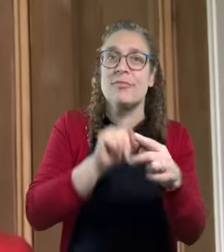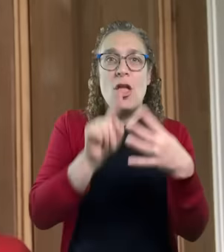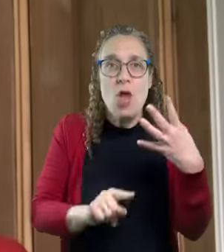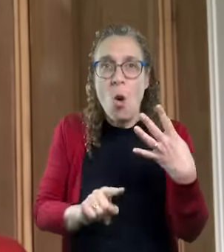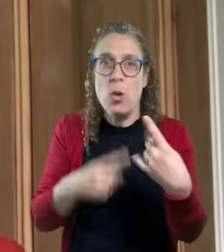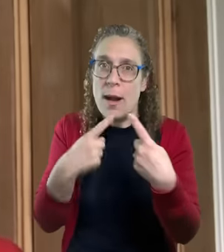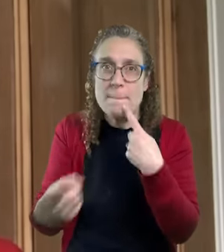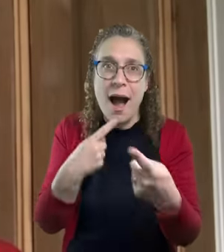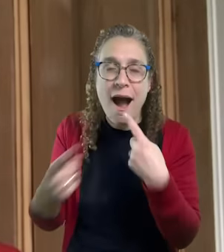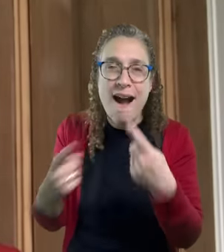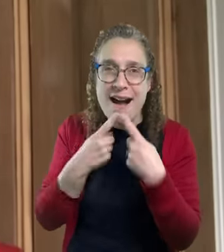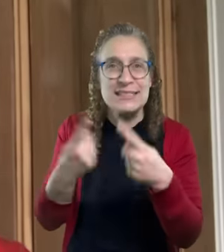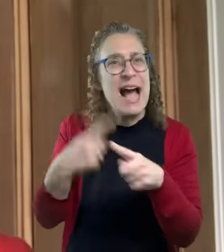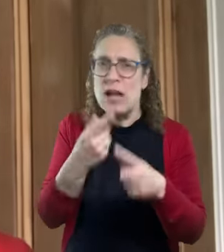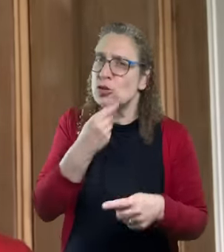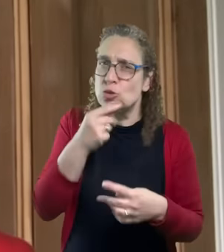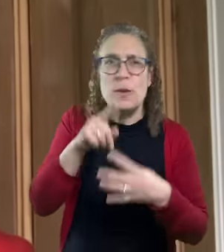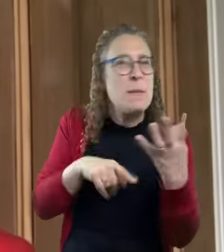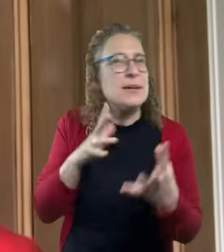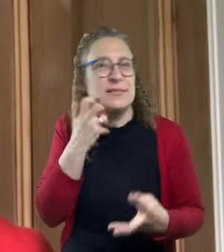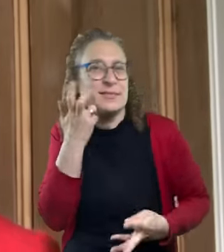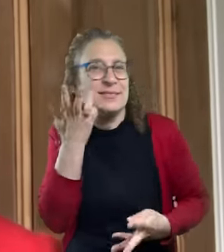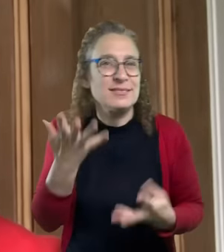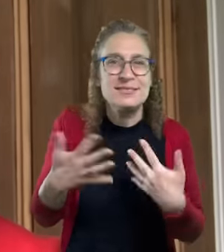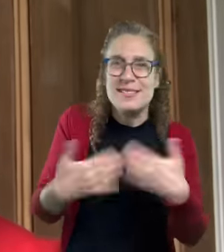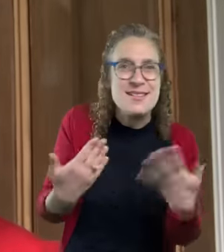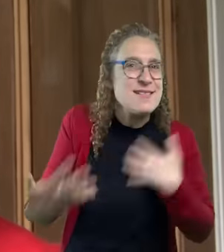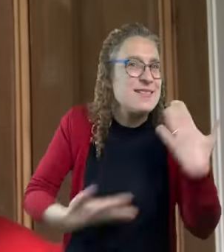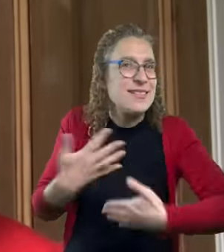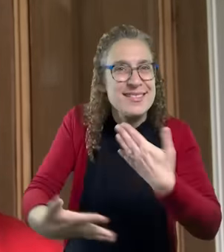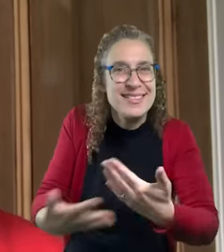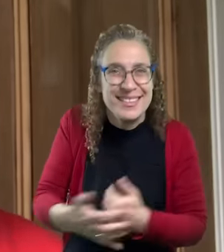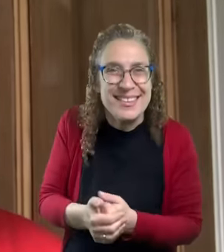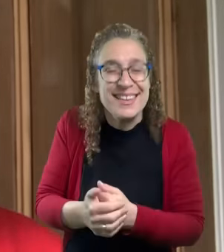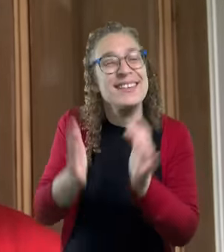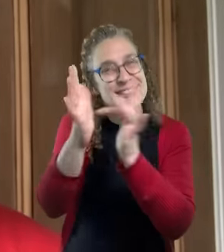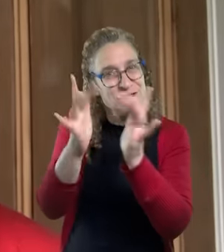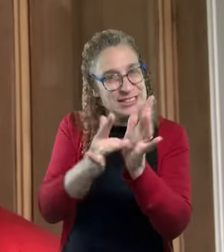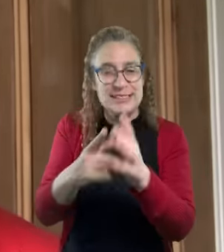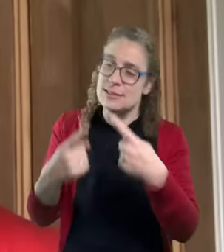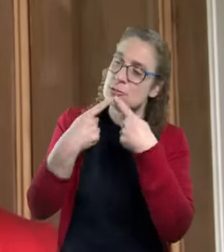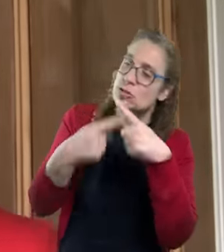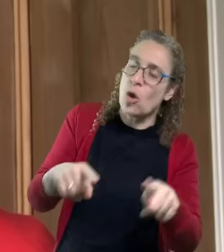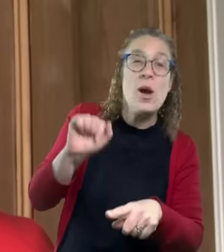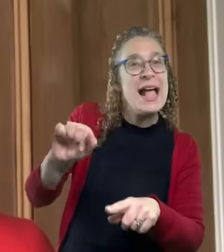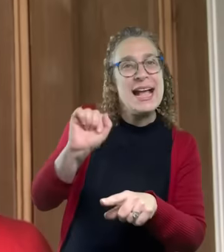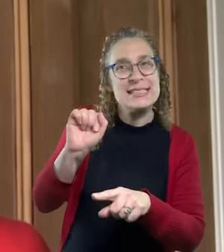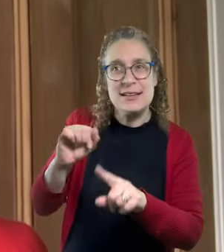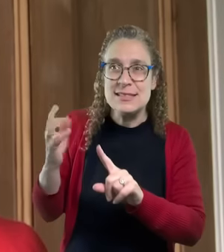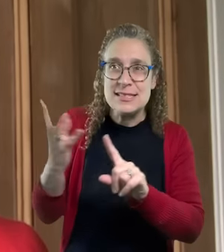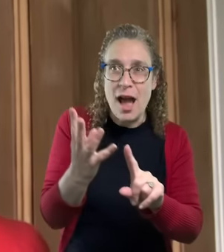times, obeying these commands and working these commands out in our everyday. Jesus says to